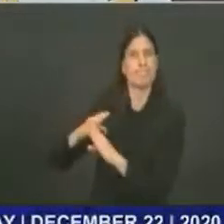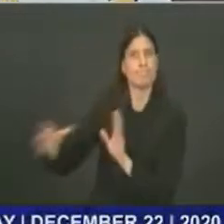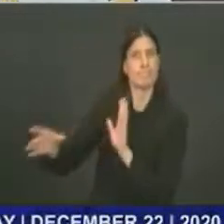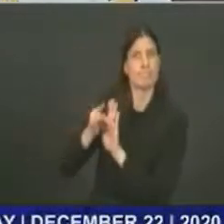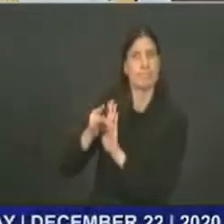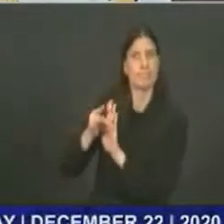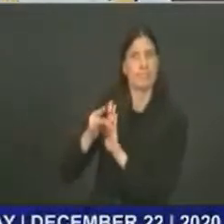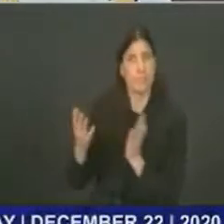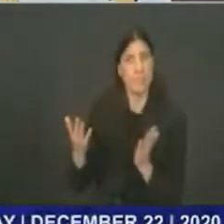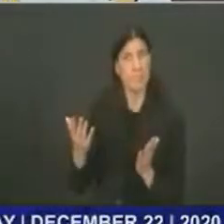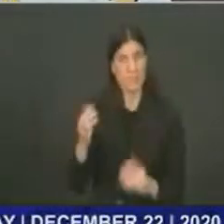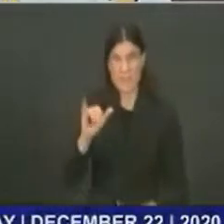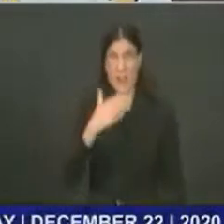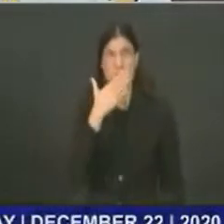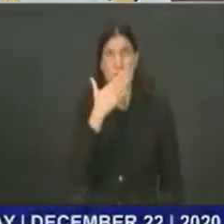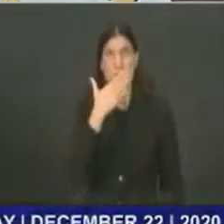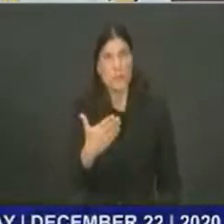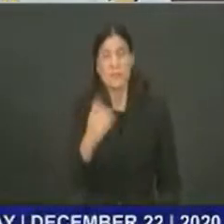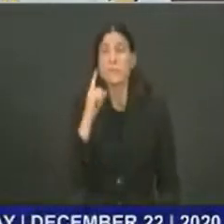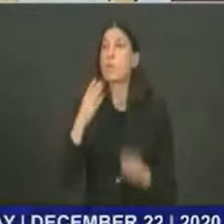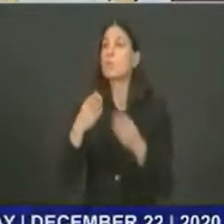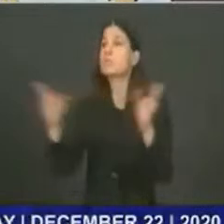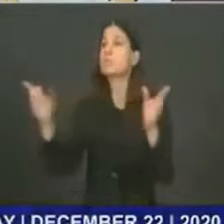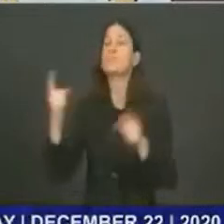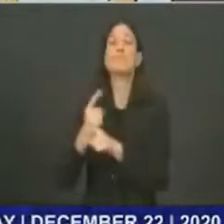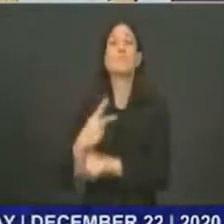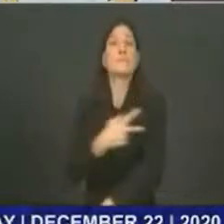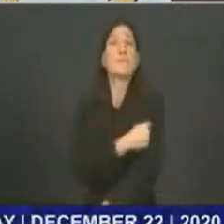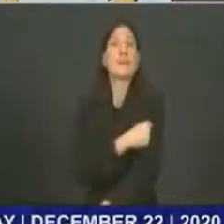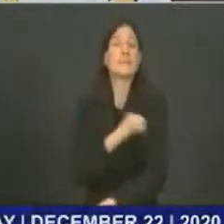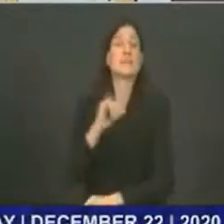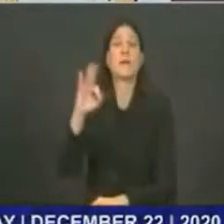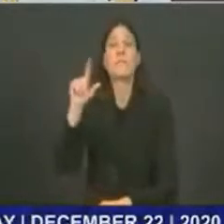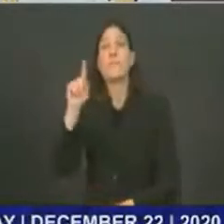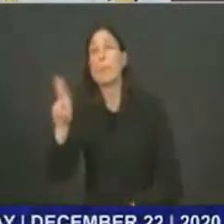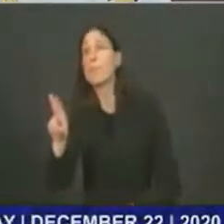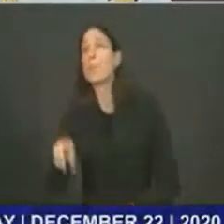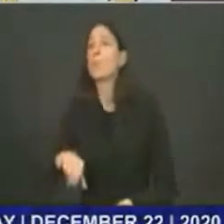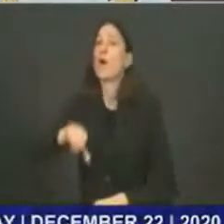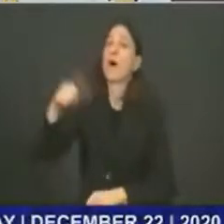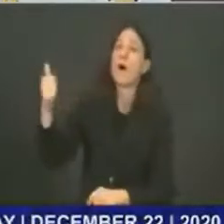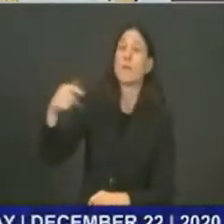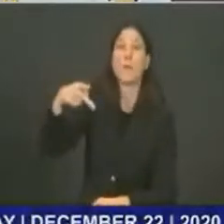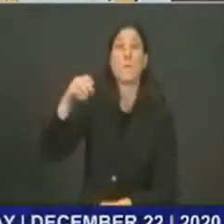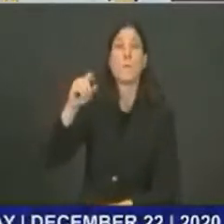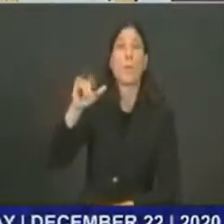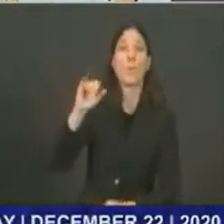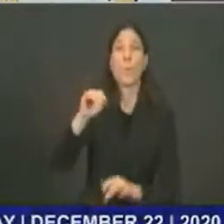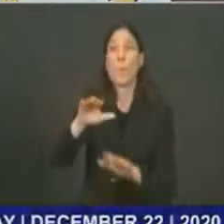Thankfully, also, we have an expert panel in our Rhode Island